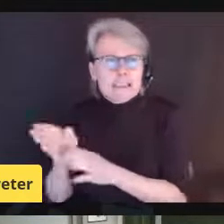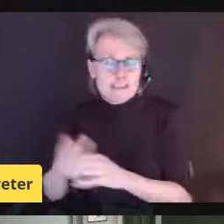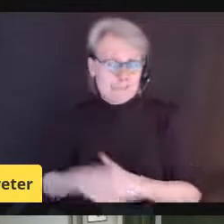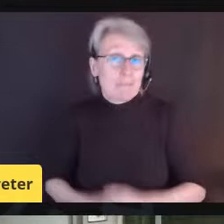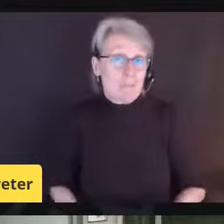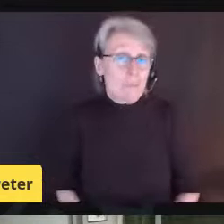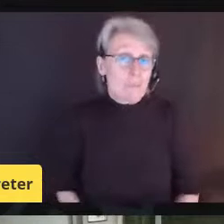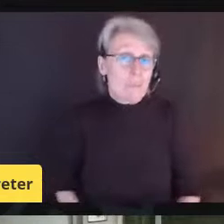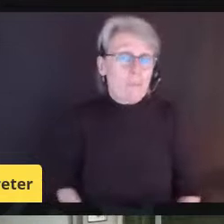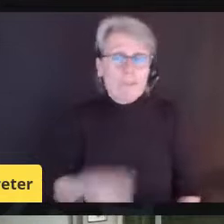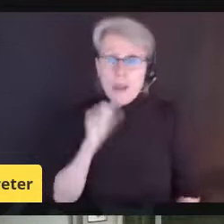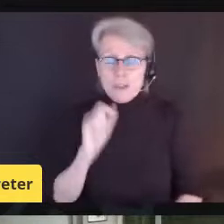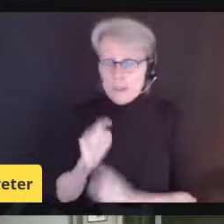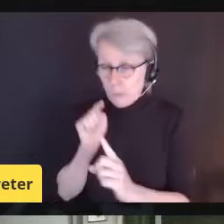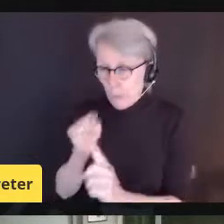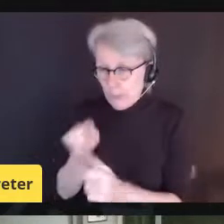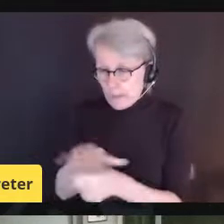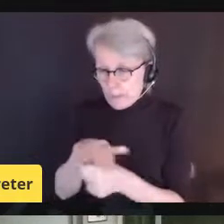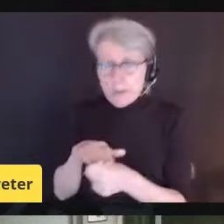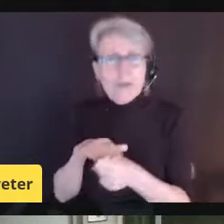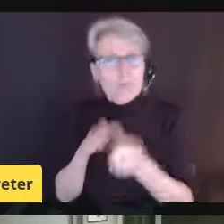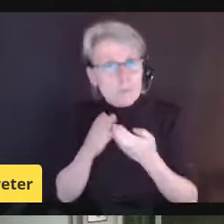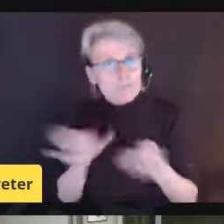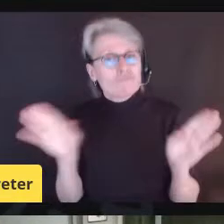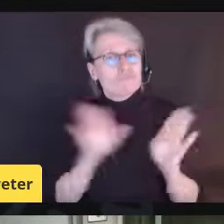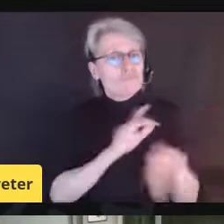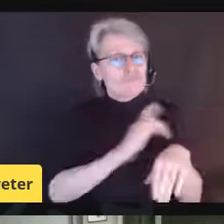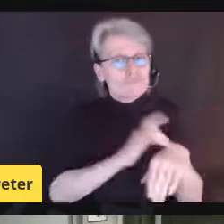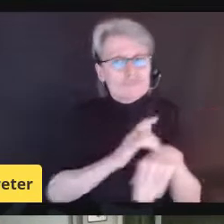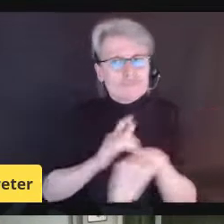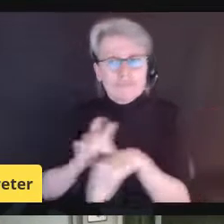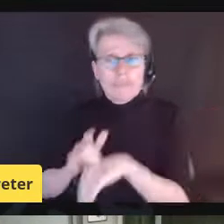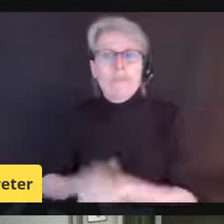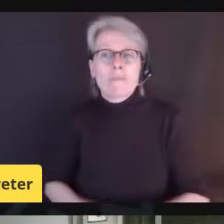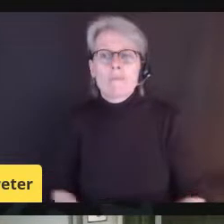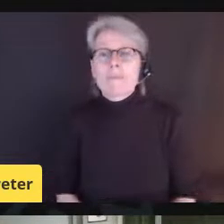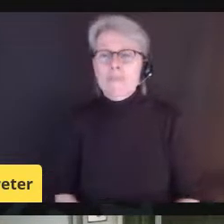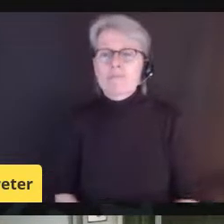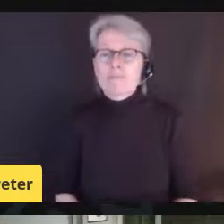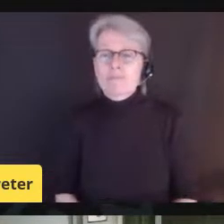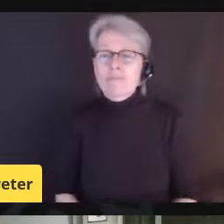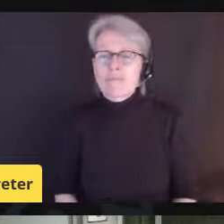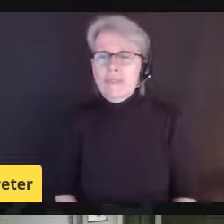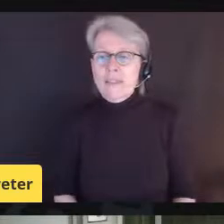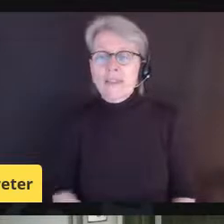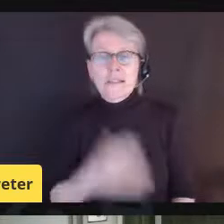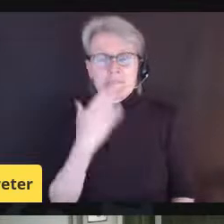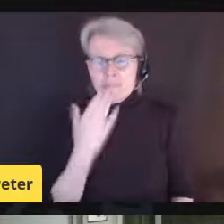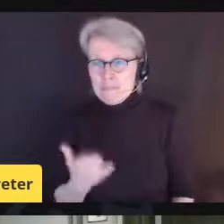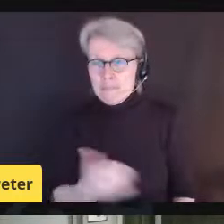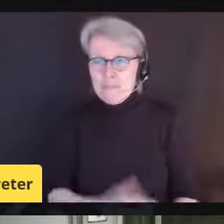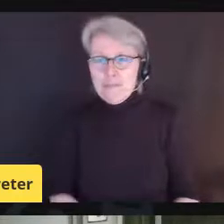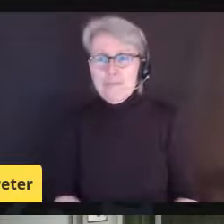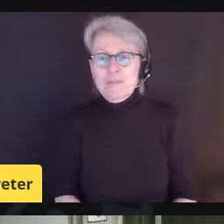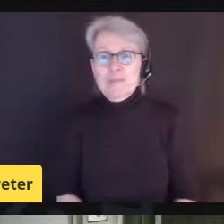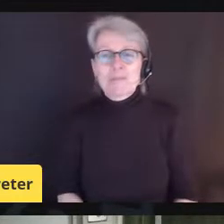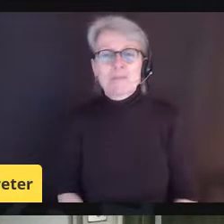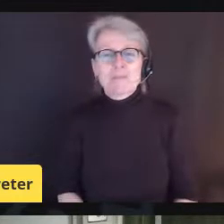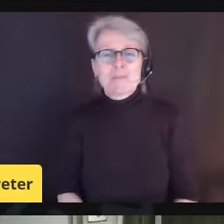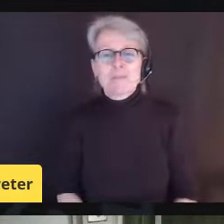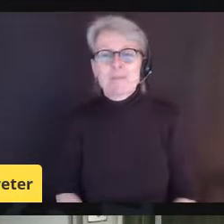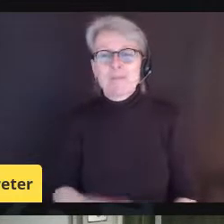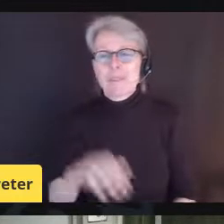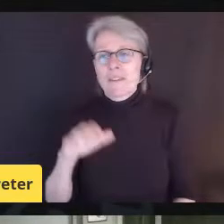So you're not just staying in one place, you really get good exposure. Perfect. Thank you. Next up is